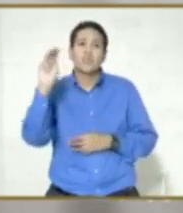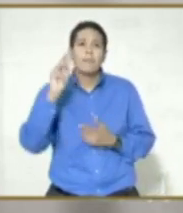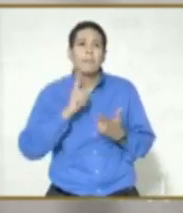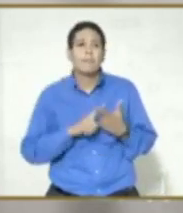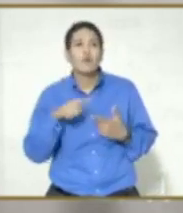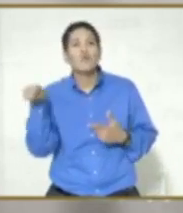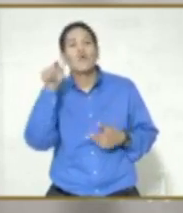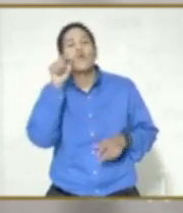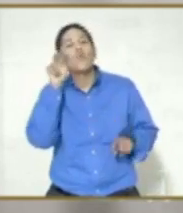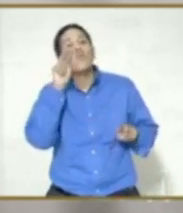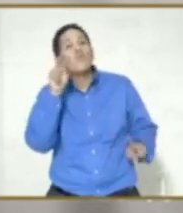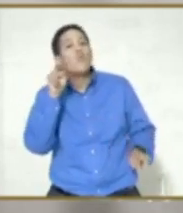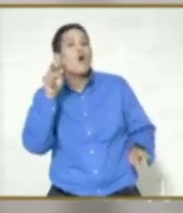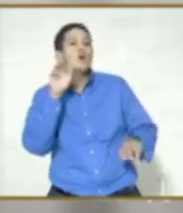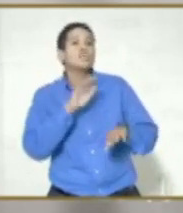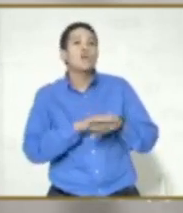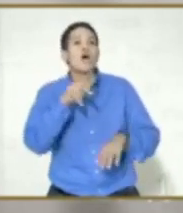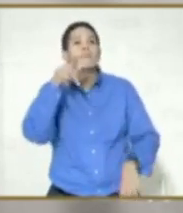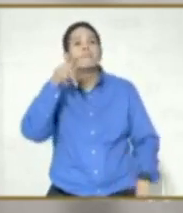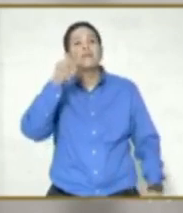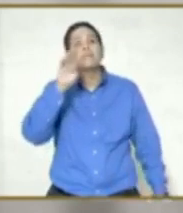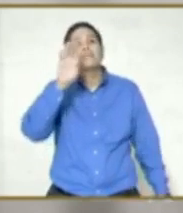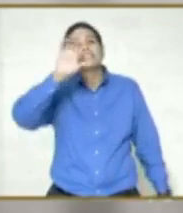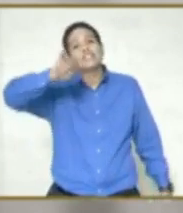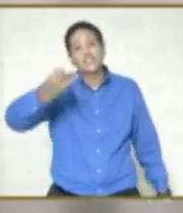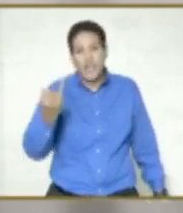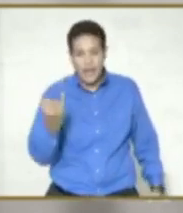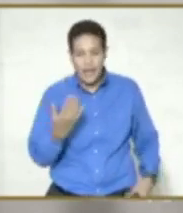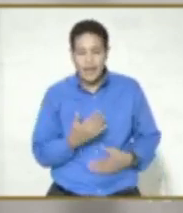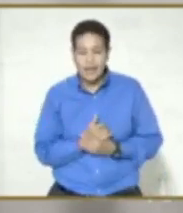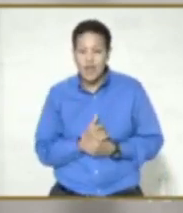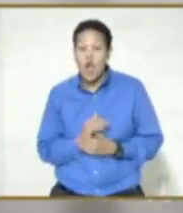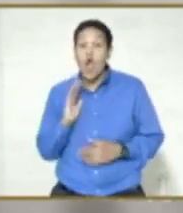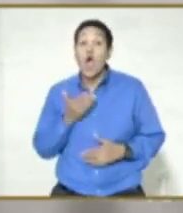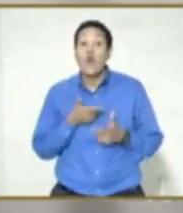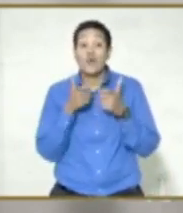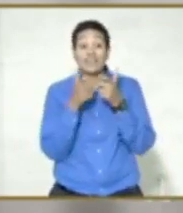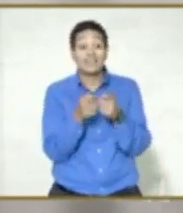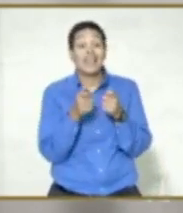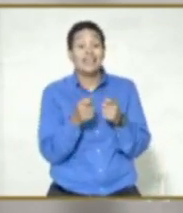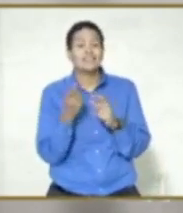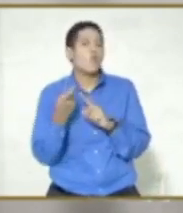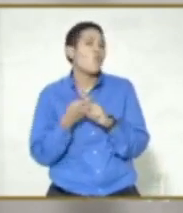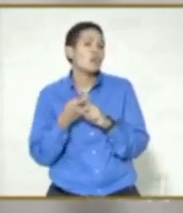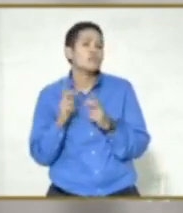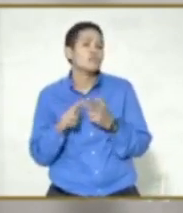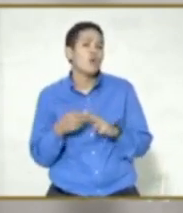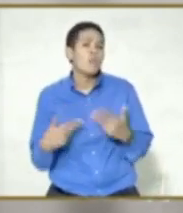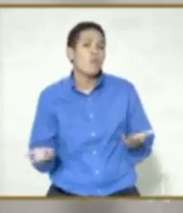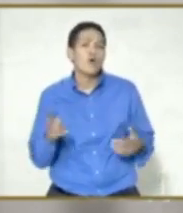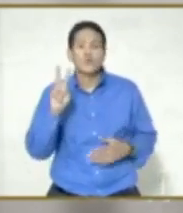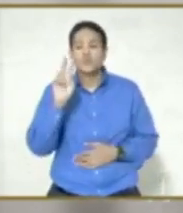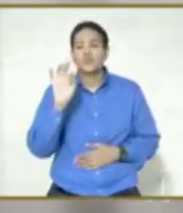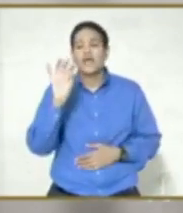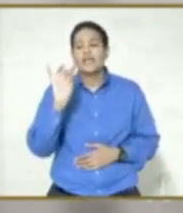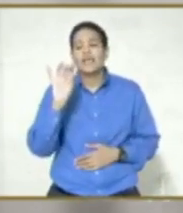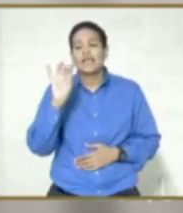those viewing on PBCJ. Our text lines and WhatsApp lines are